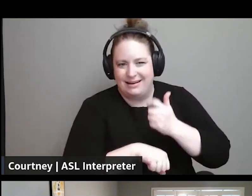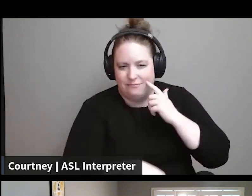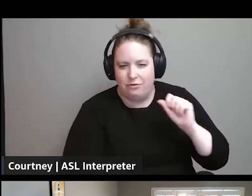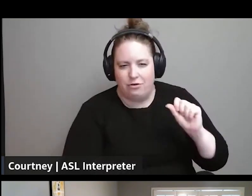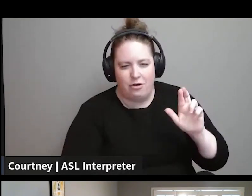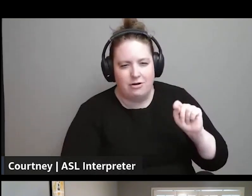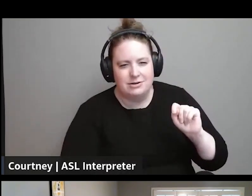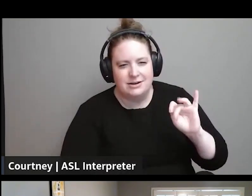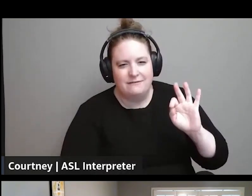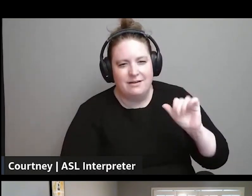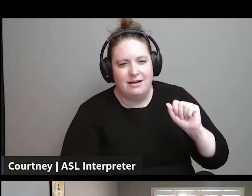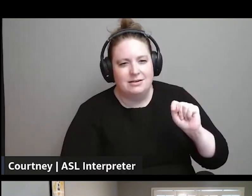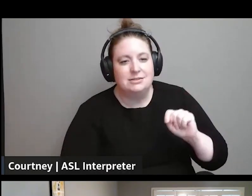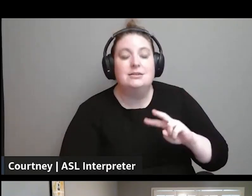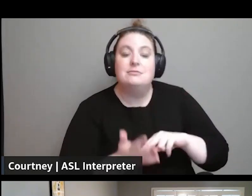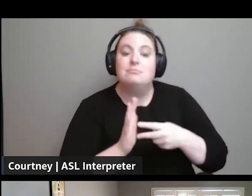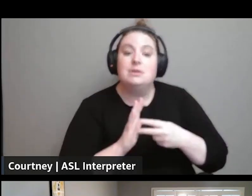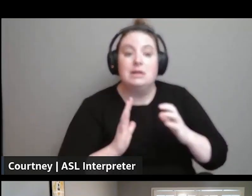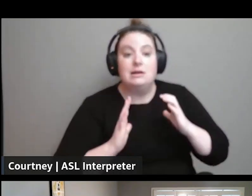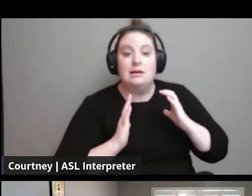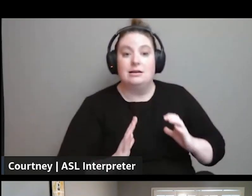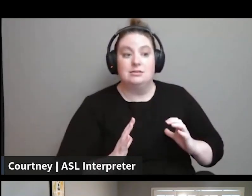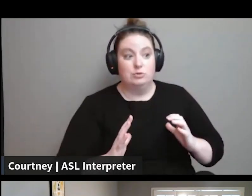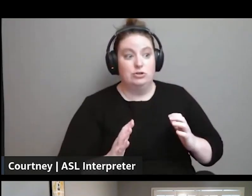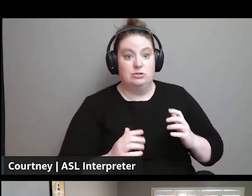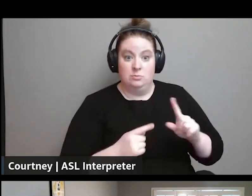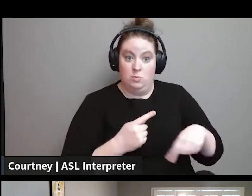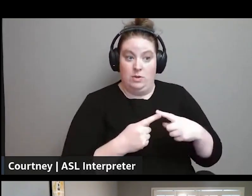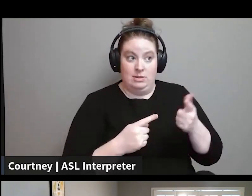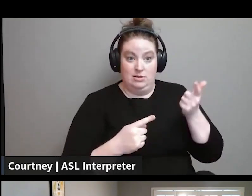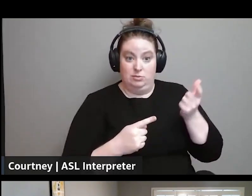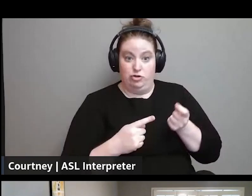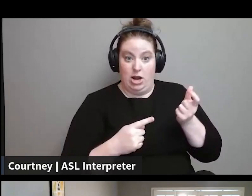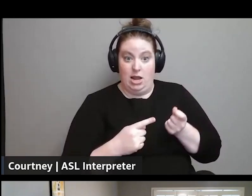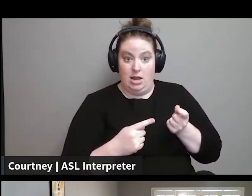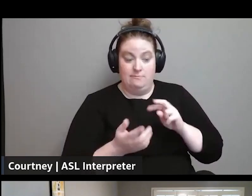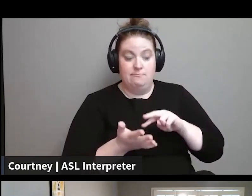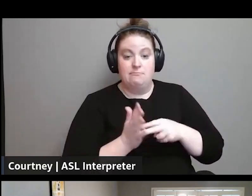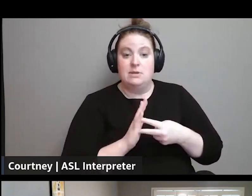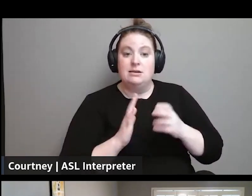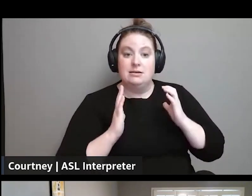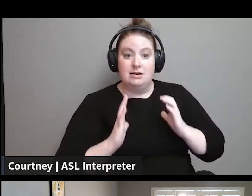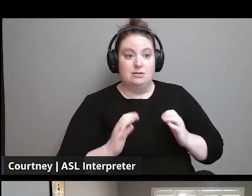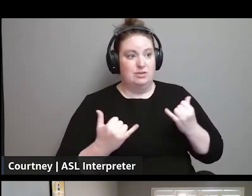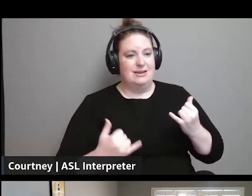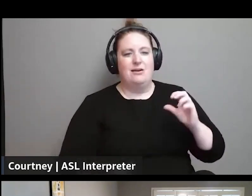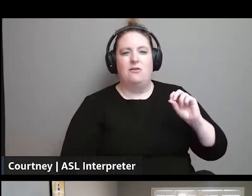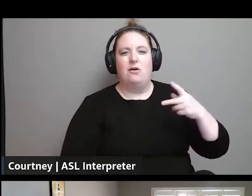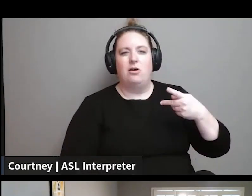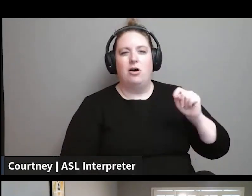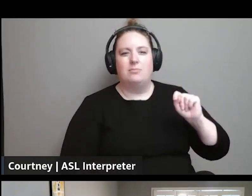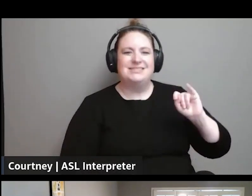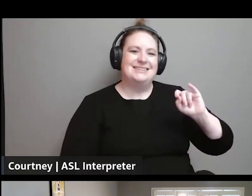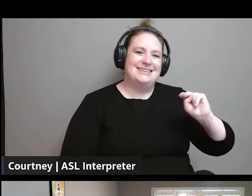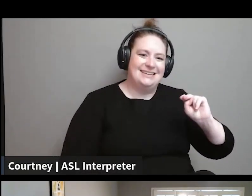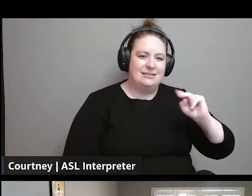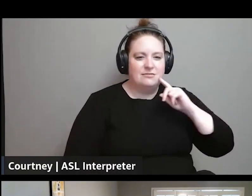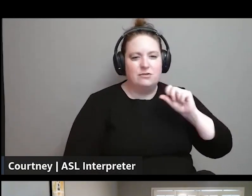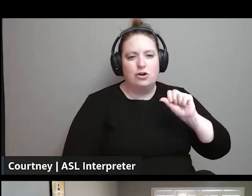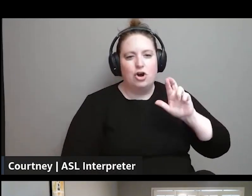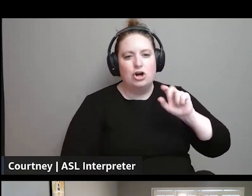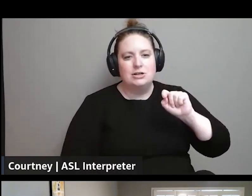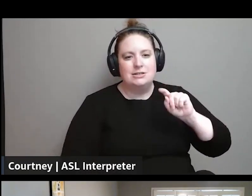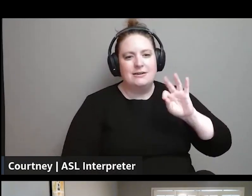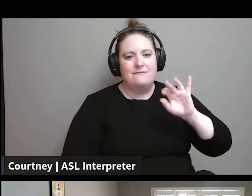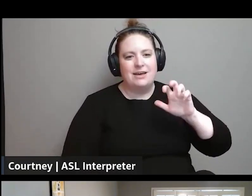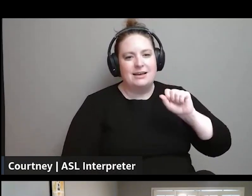It means customers are now once they subscribe, customers have opted in to Artifact service sending them